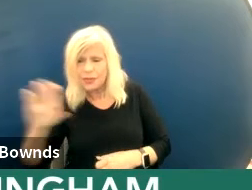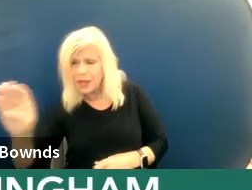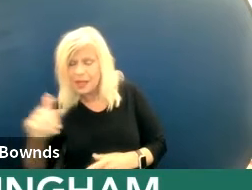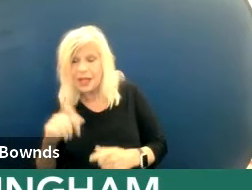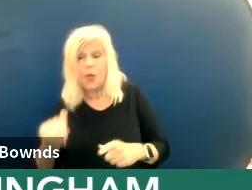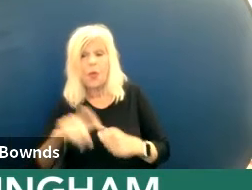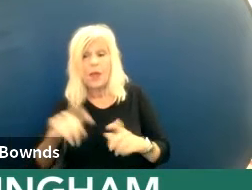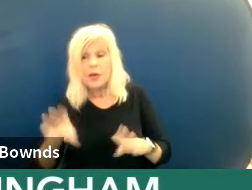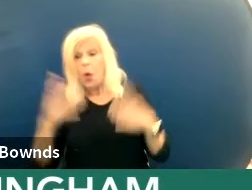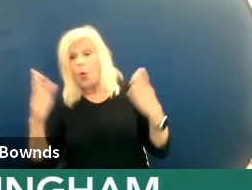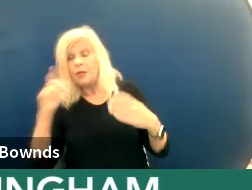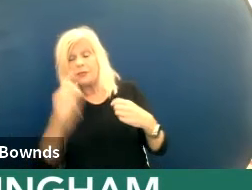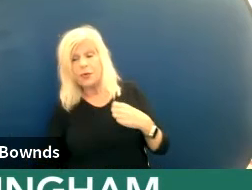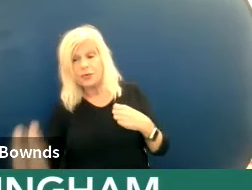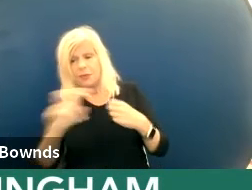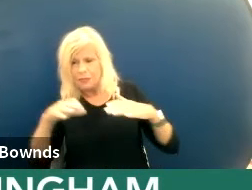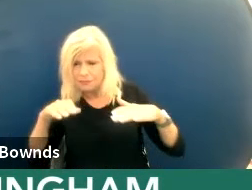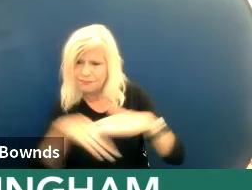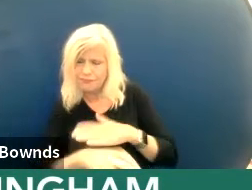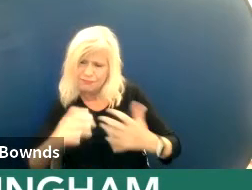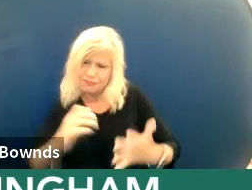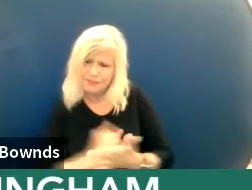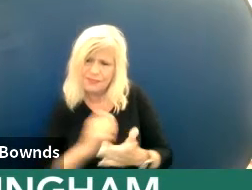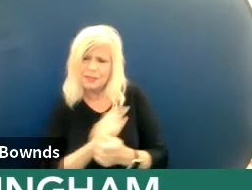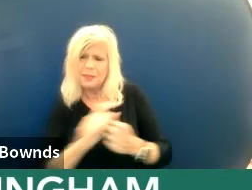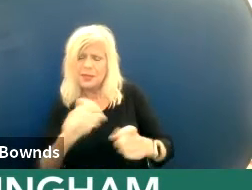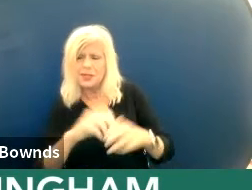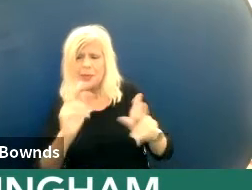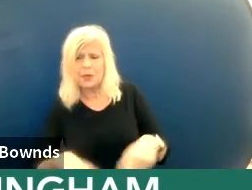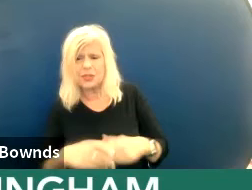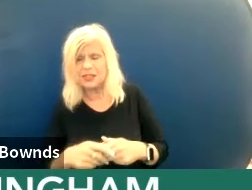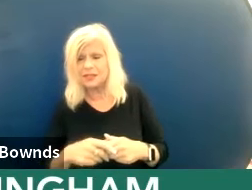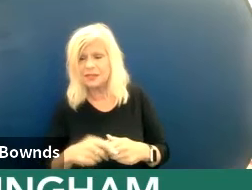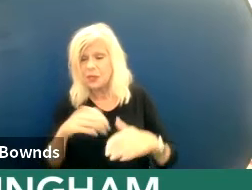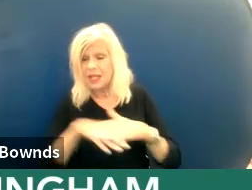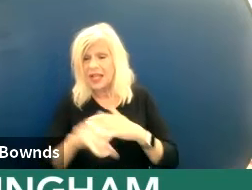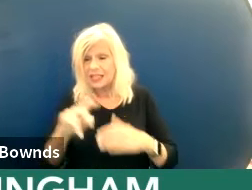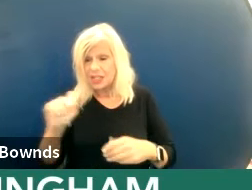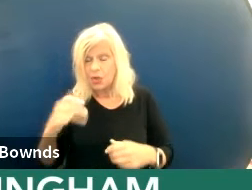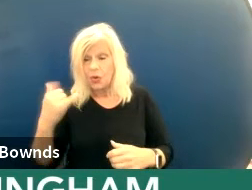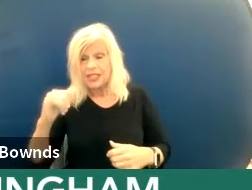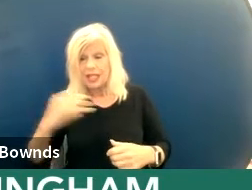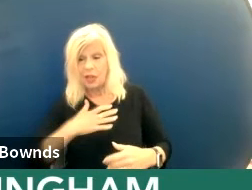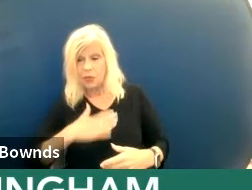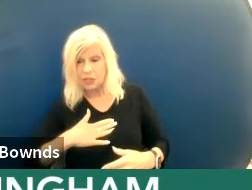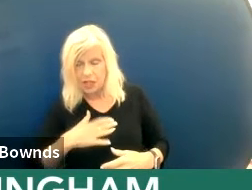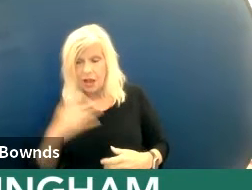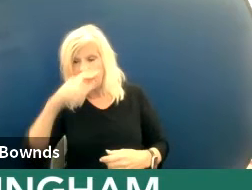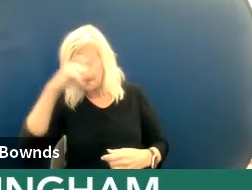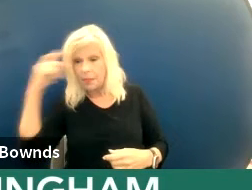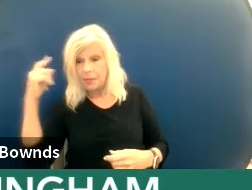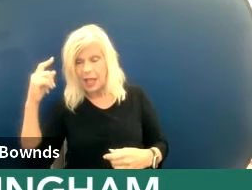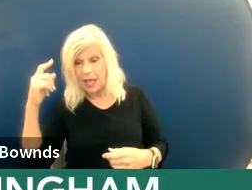travel, I look forward to meeting you all in person. A quick access note, today I'm wearing a yellow top with a black